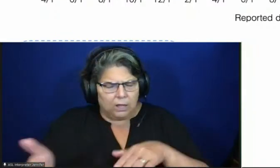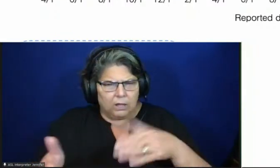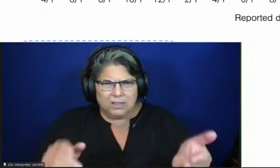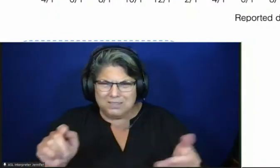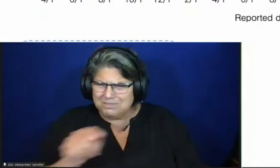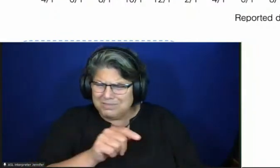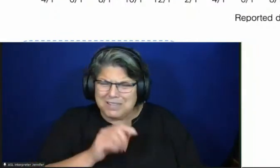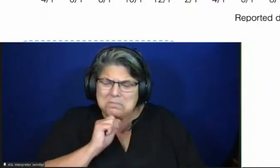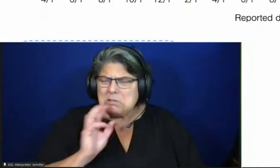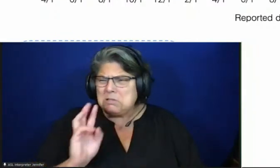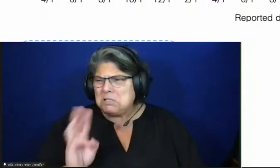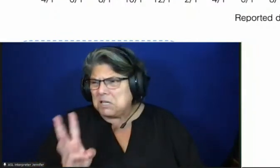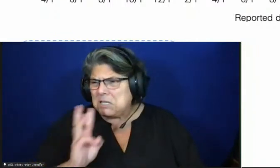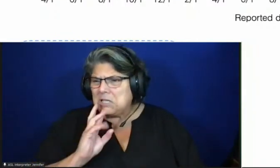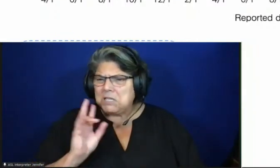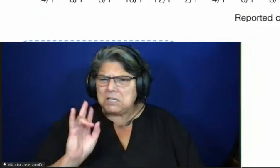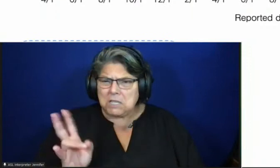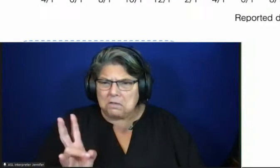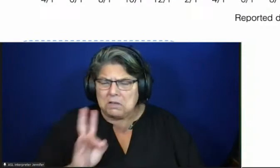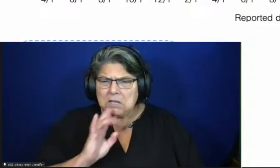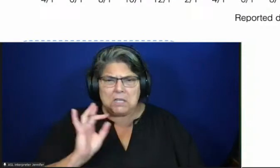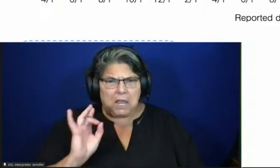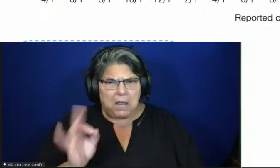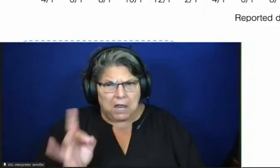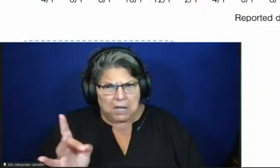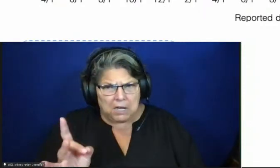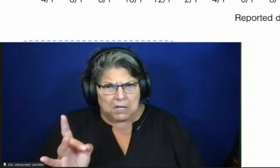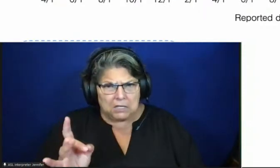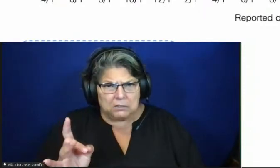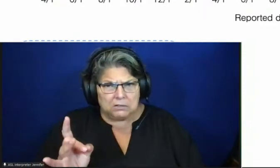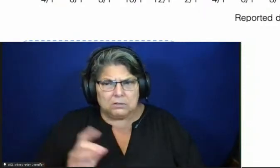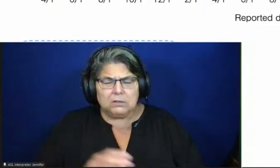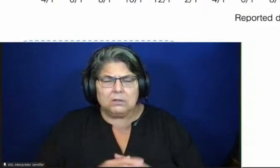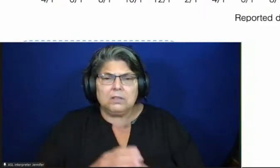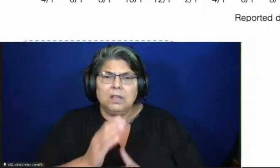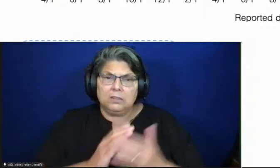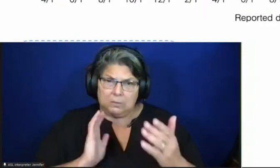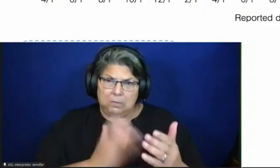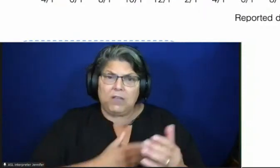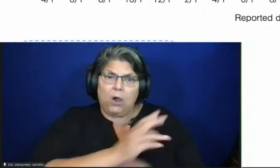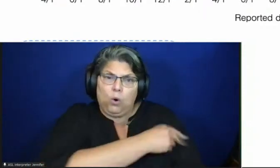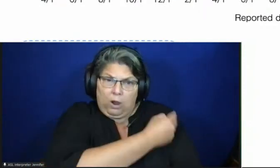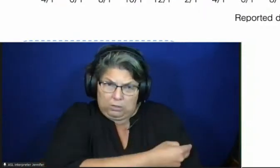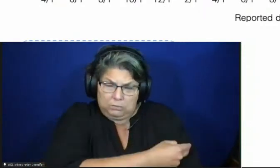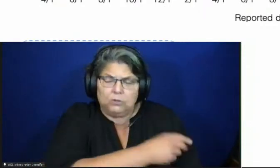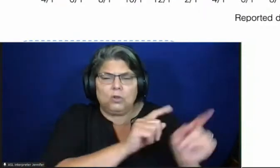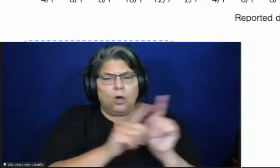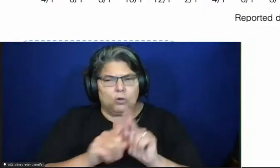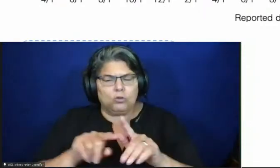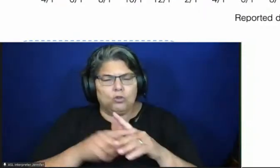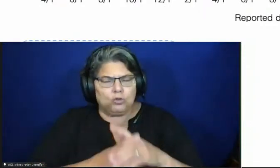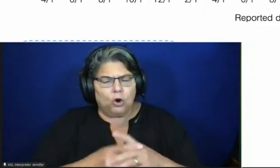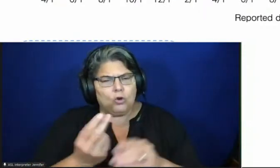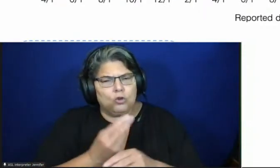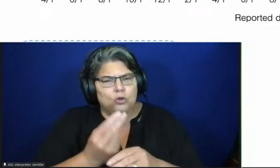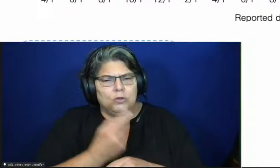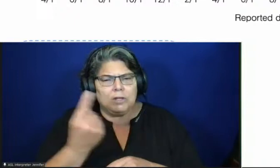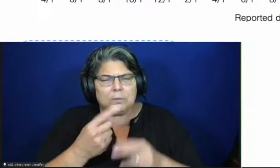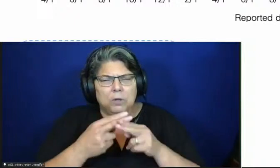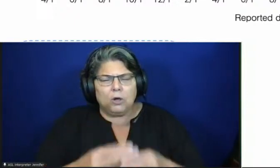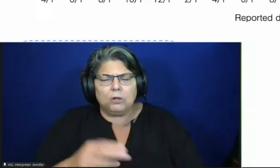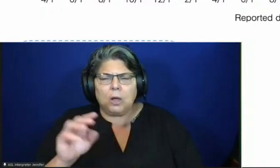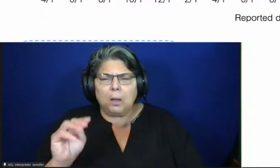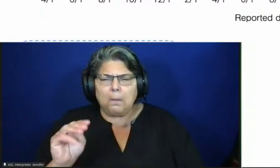60s, 70s, and 80s predominantly. Some of our hospitals has also begun to give monoclonal antibody